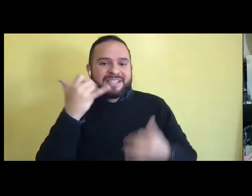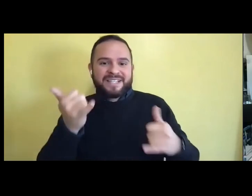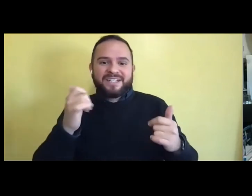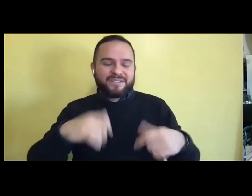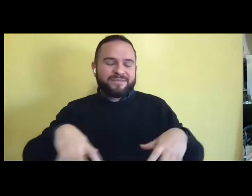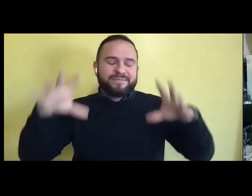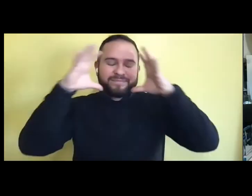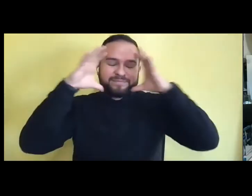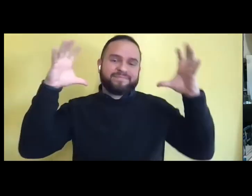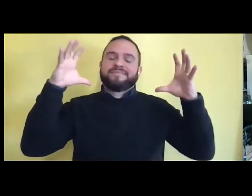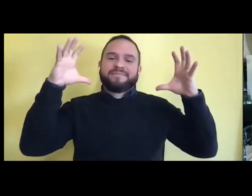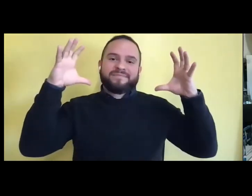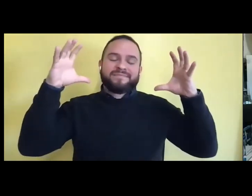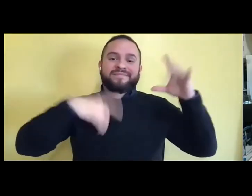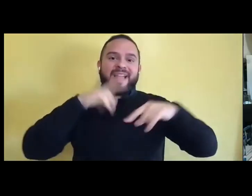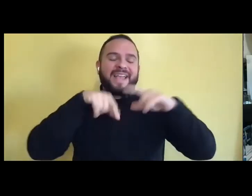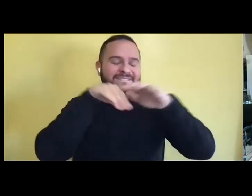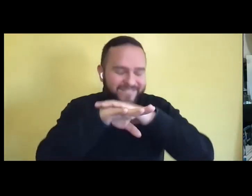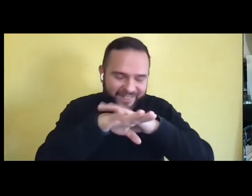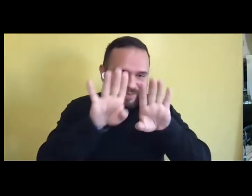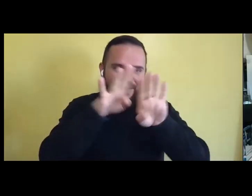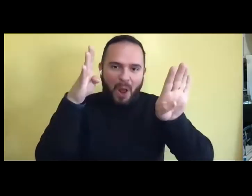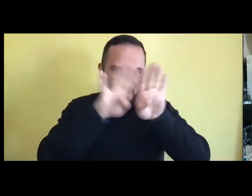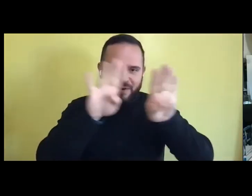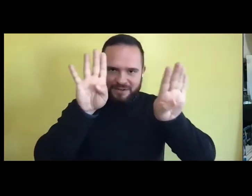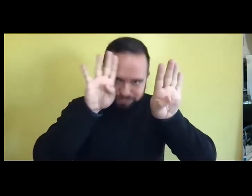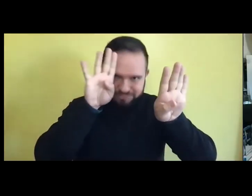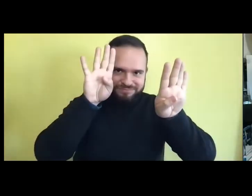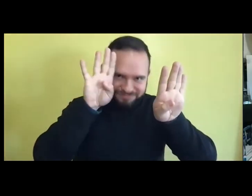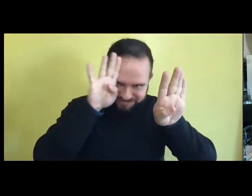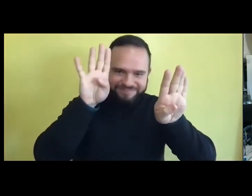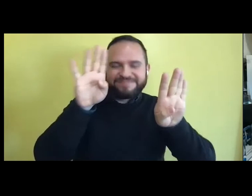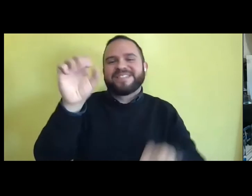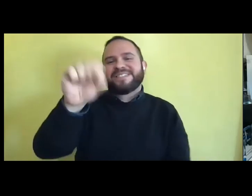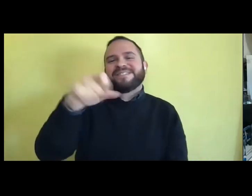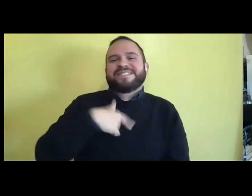fit through the door. So yes, I work for AIs or AIs.